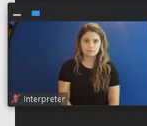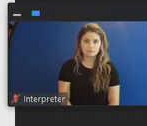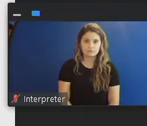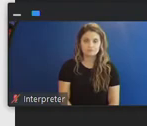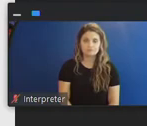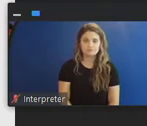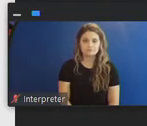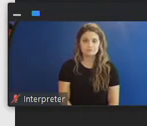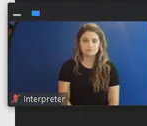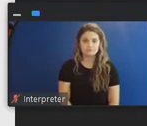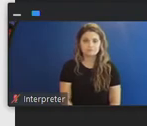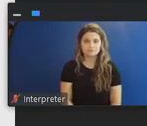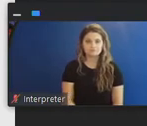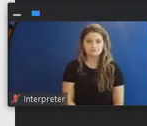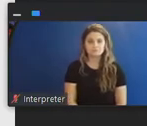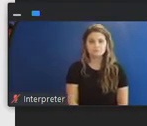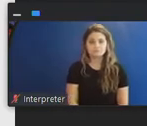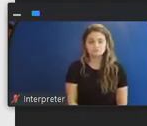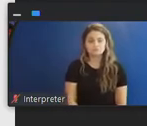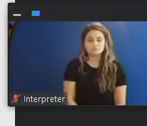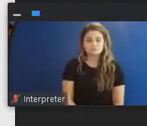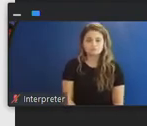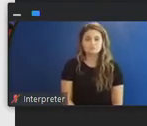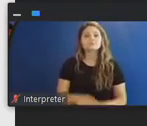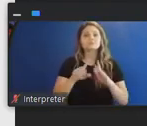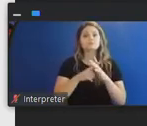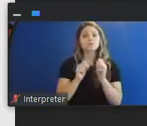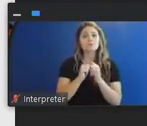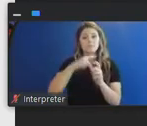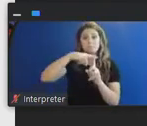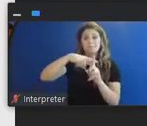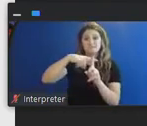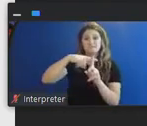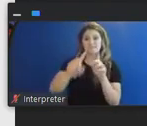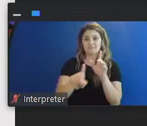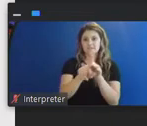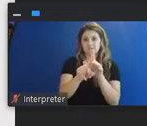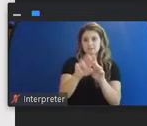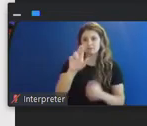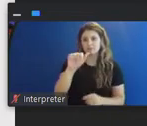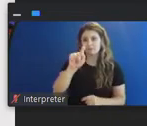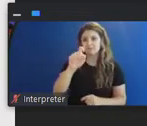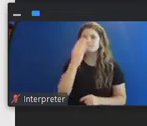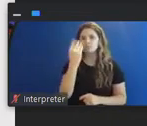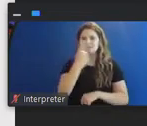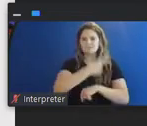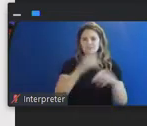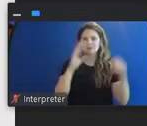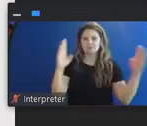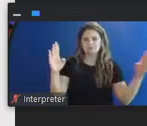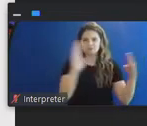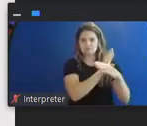Okay, so let's start with positivity rate. This is our 14-day rolling average.